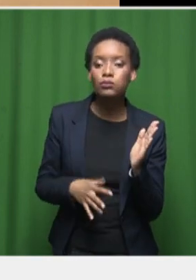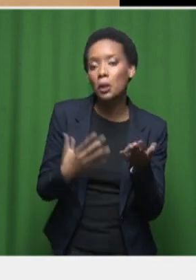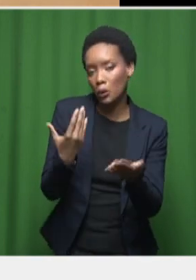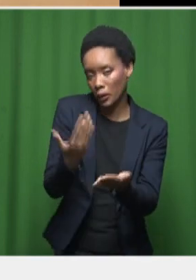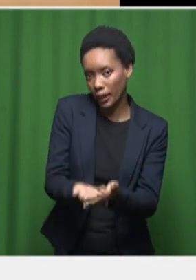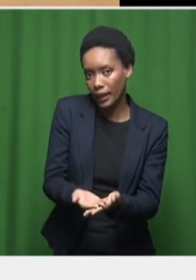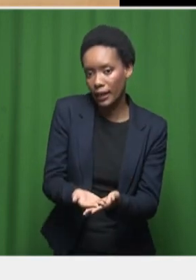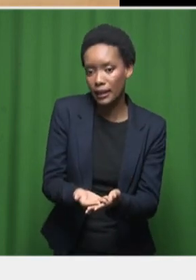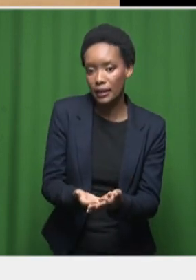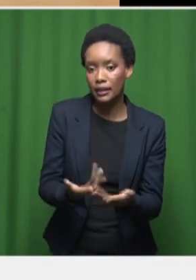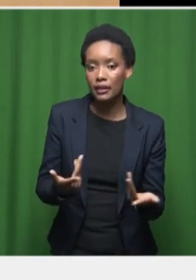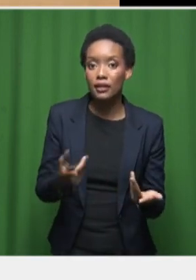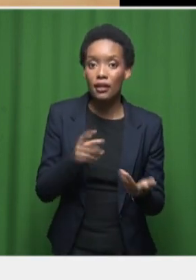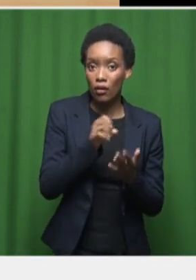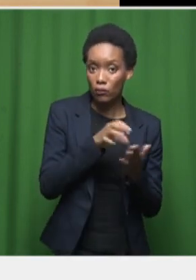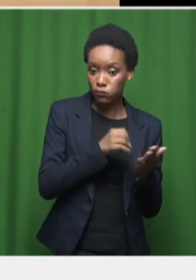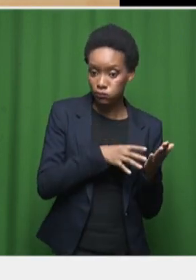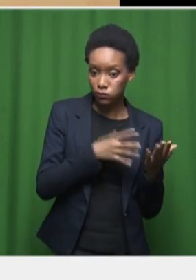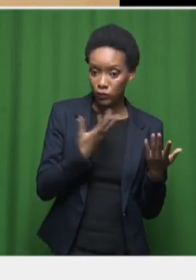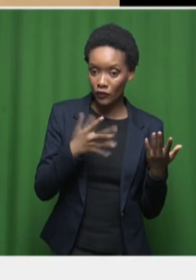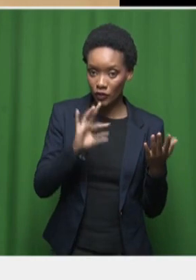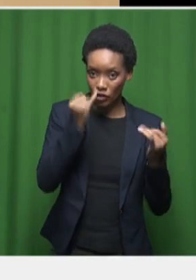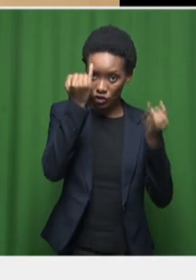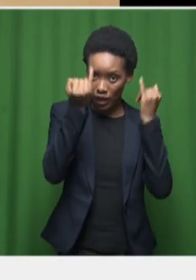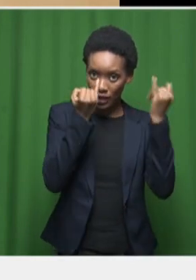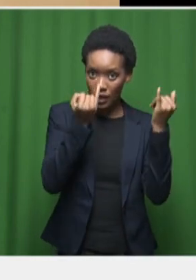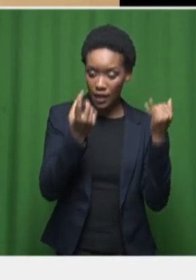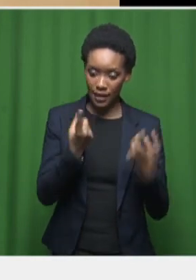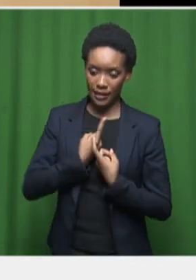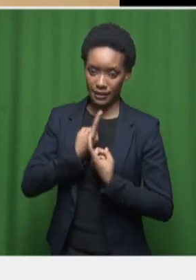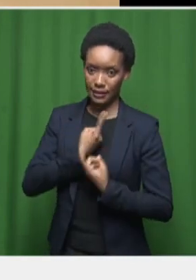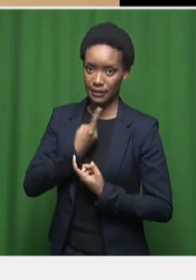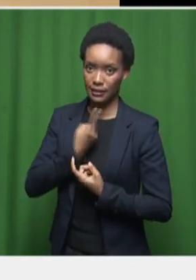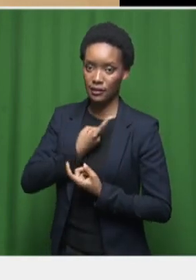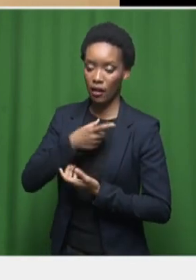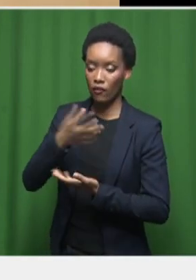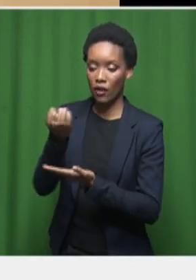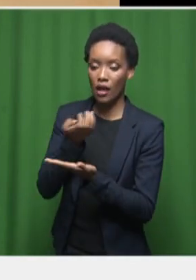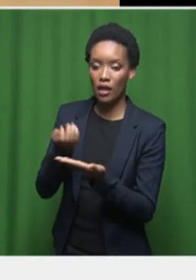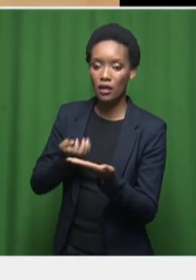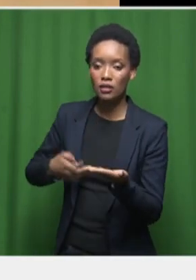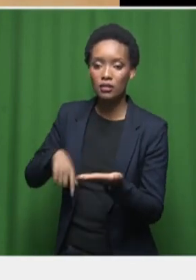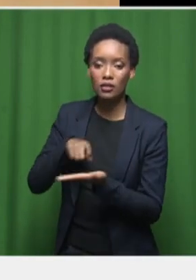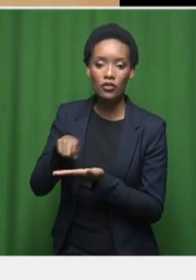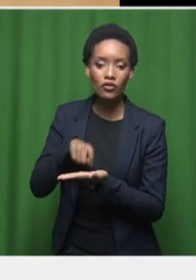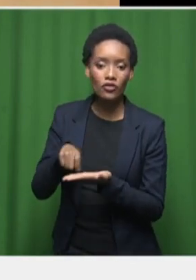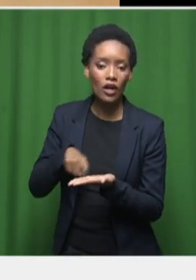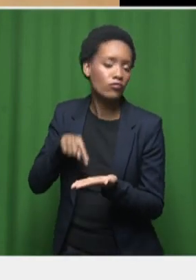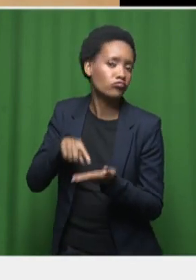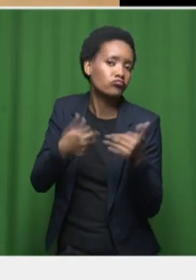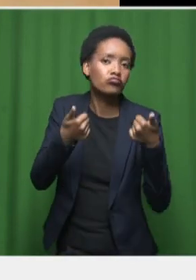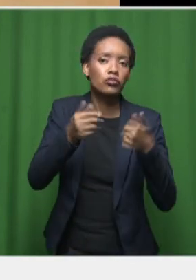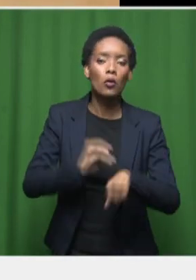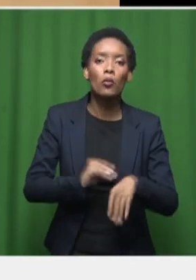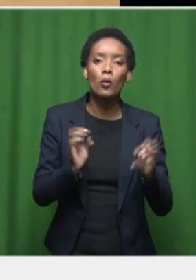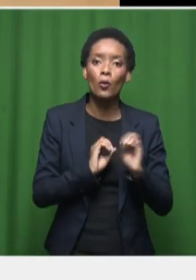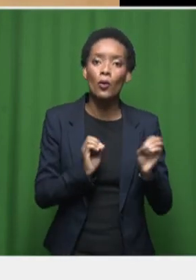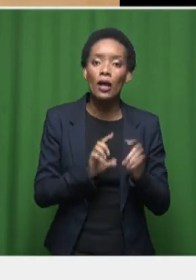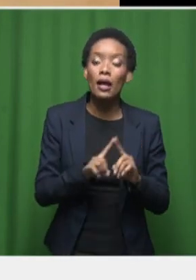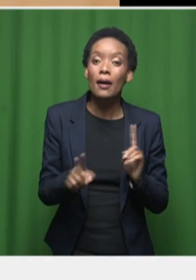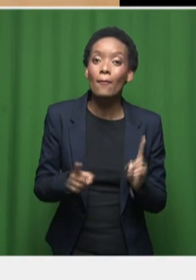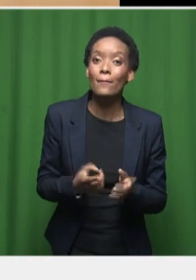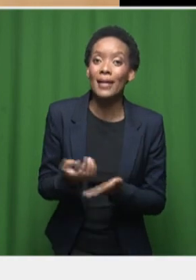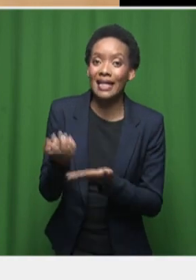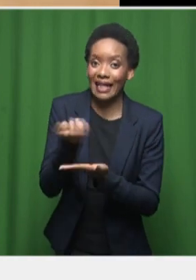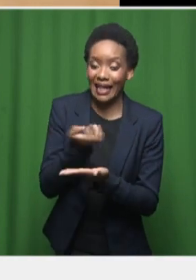then you then write out your own, assignment yourself or your text yourself, that is okay. That is acceptable. But when you